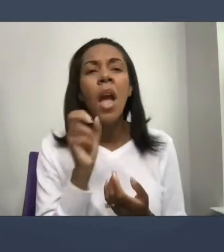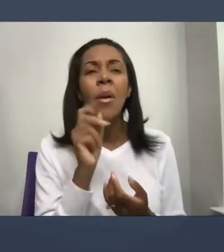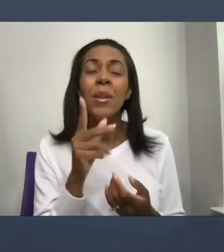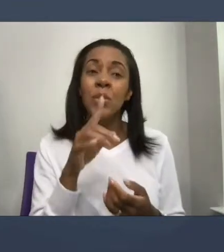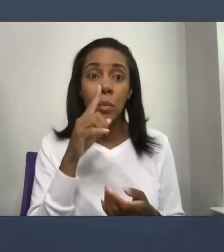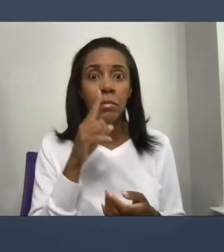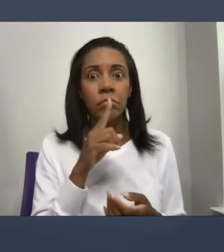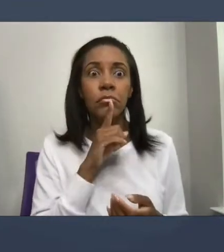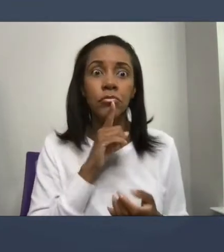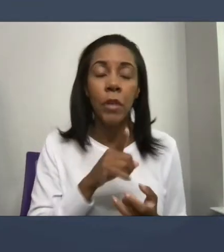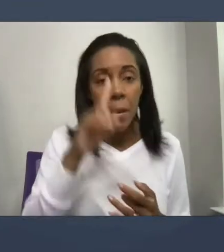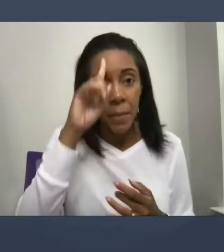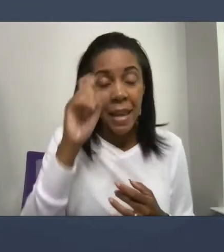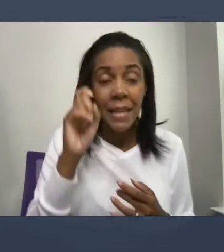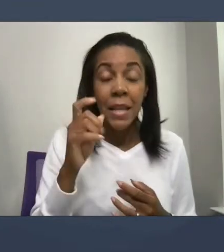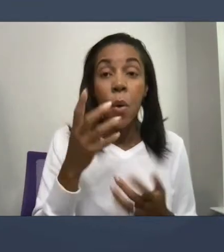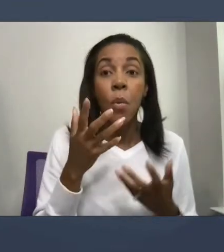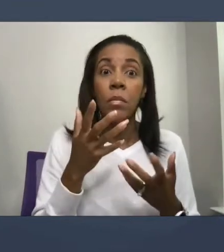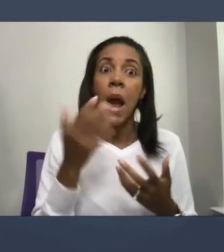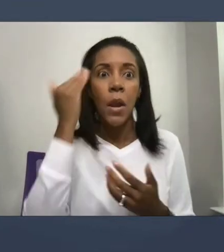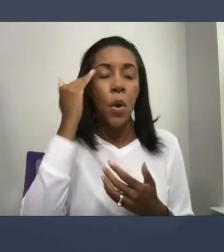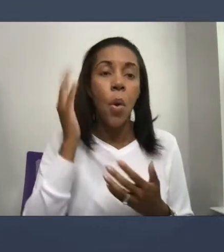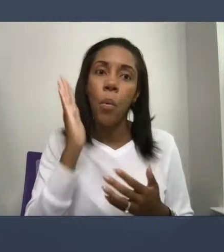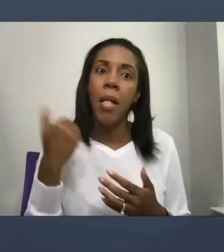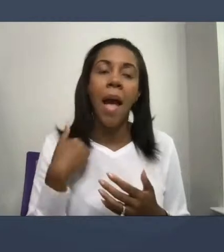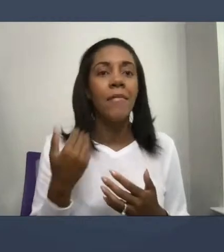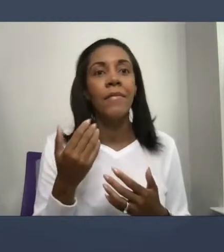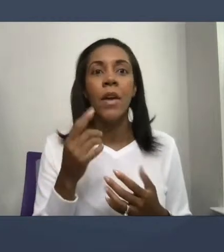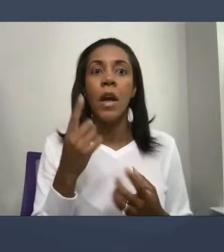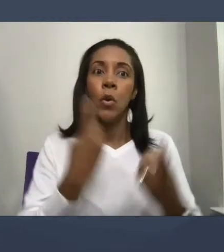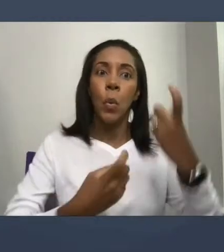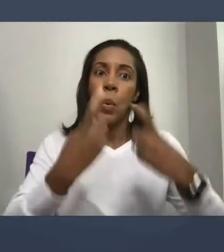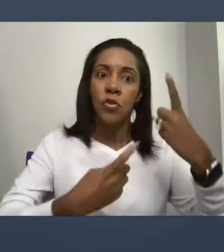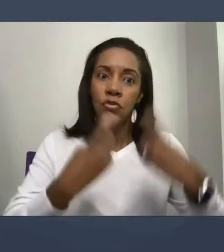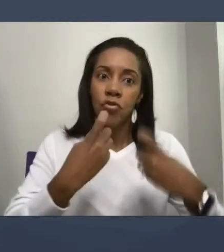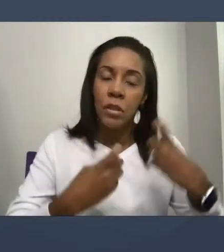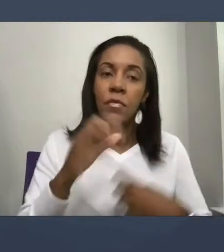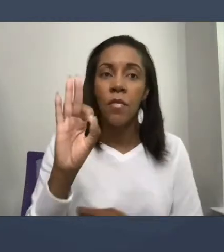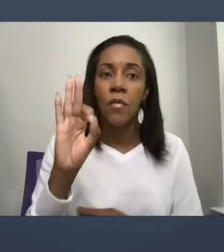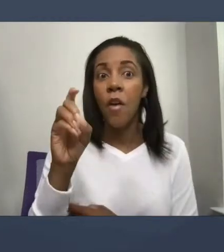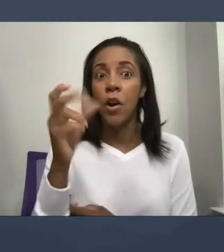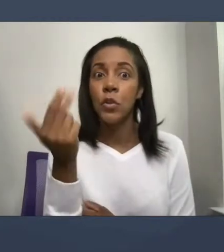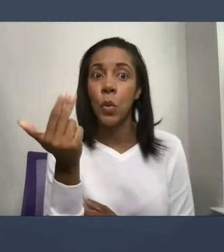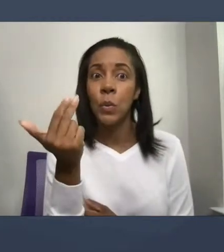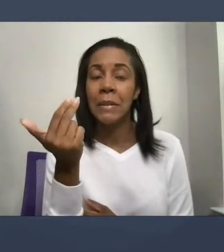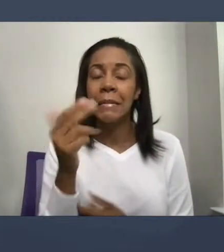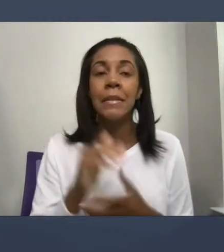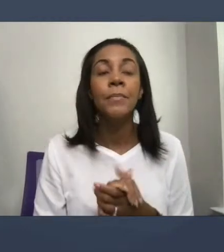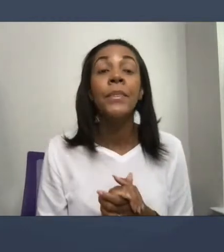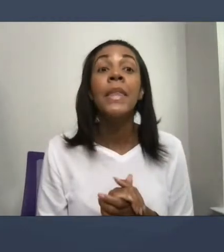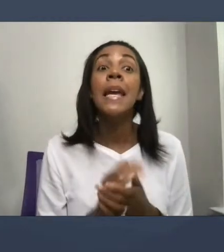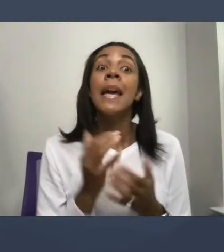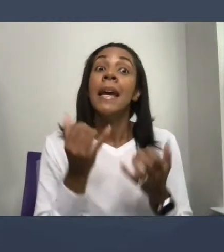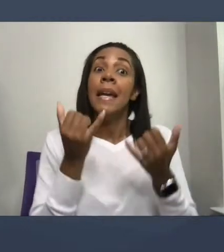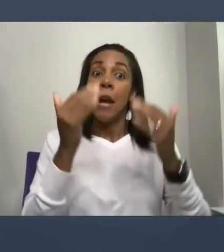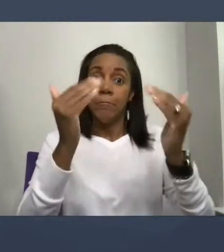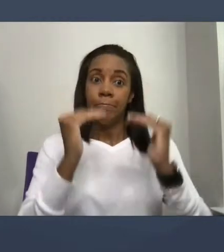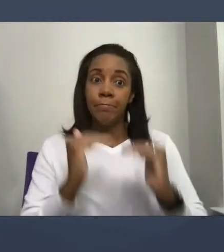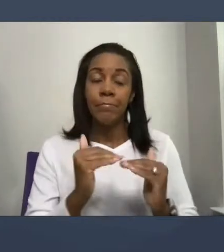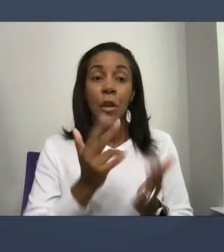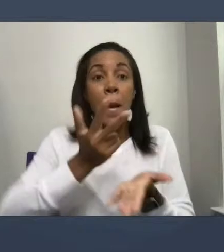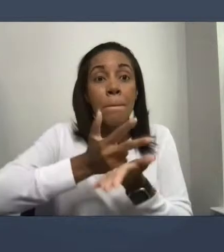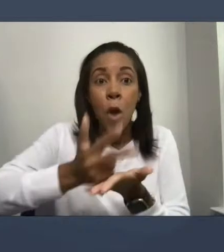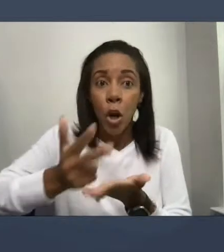Fox 13's microphones, we're going to get questions. All right, let's dive into the parking question. It's